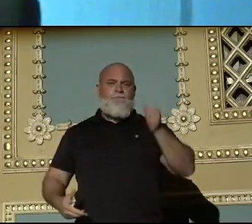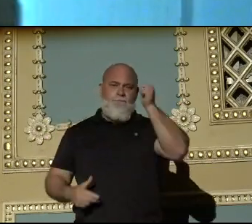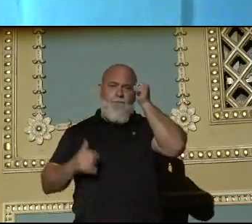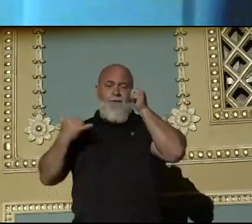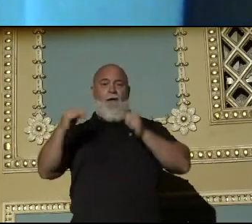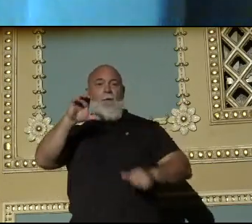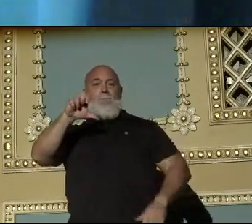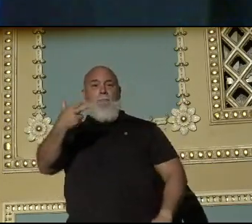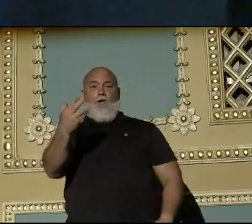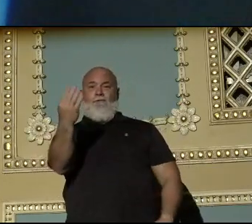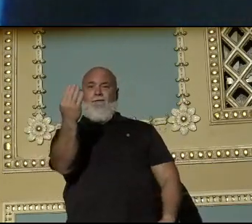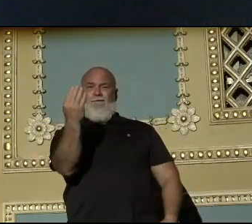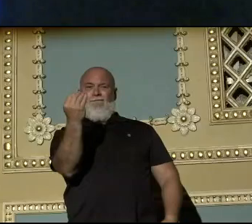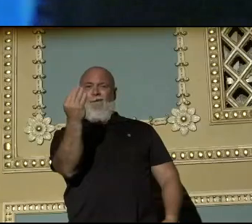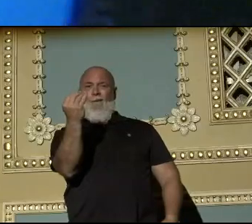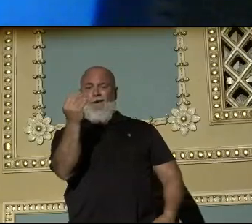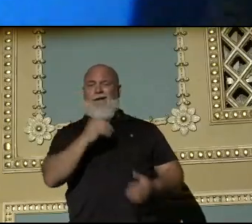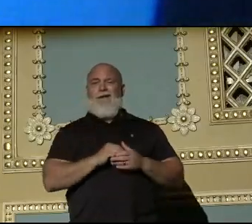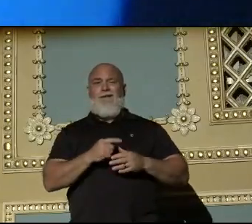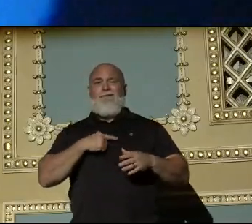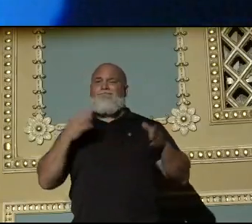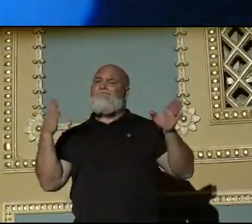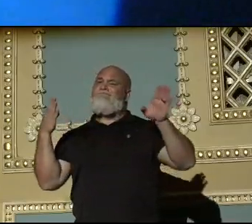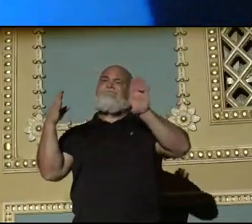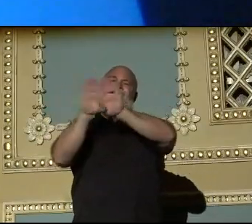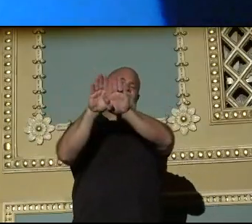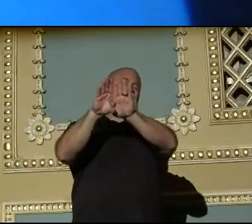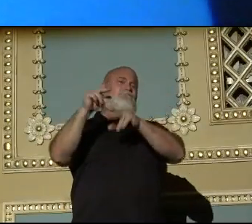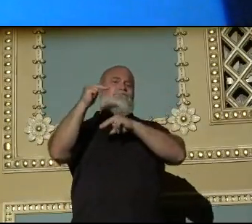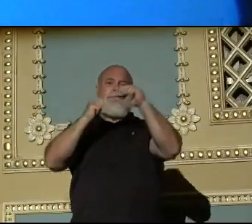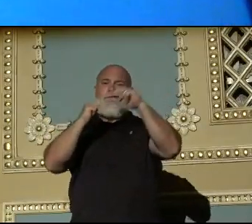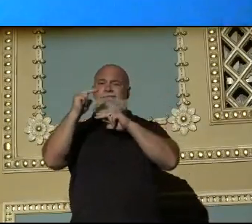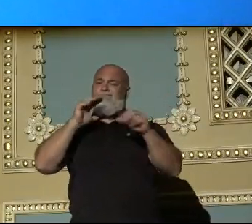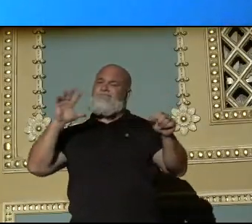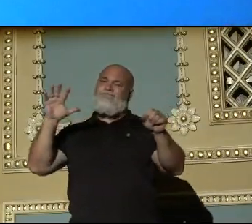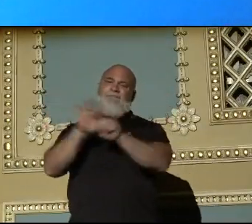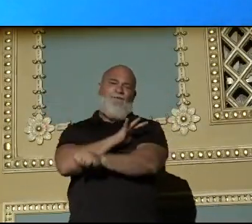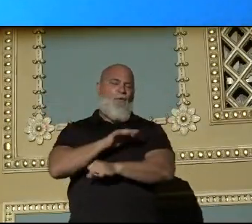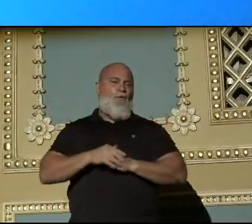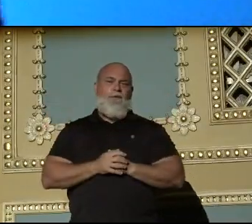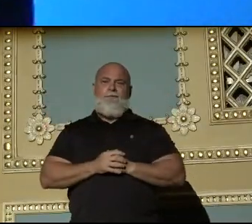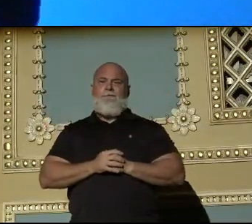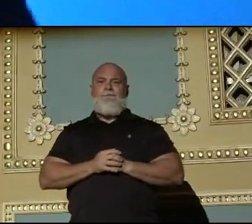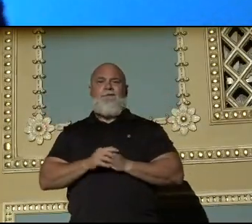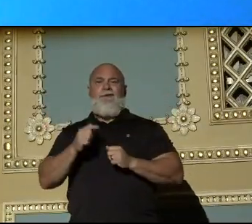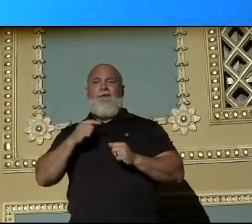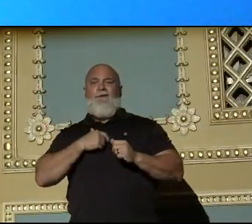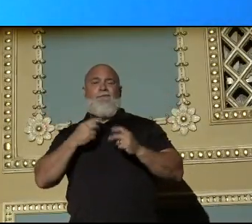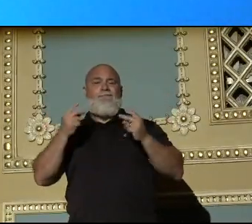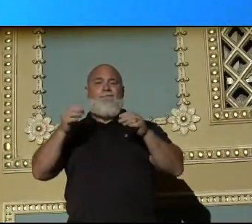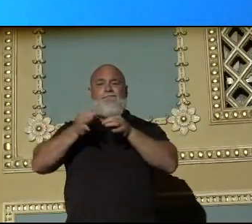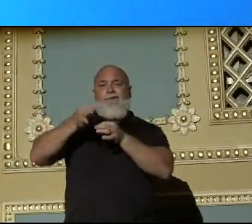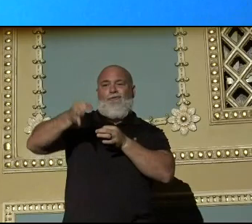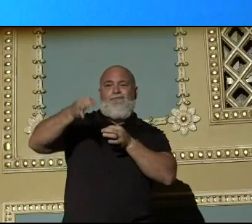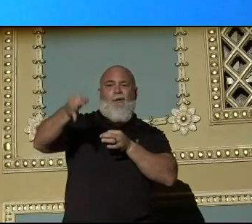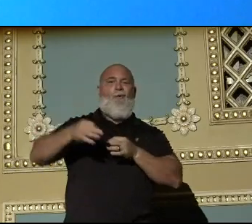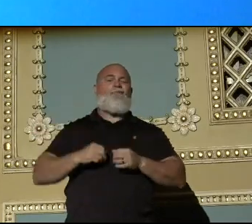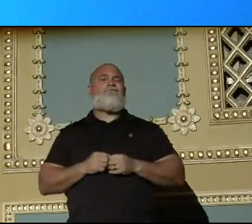Now on March 14th, we shuttered this building completely. We quickly